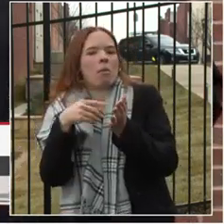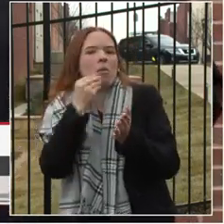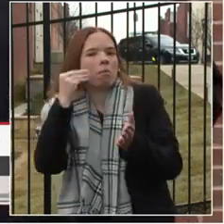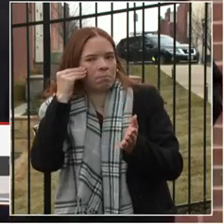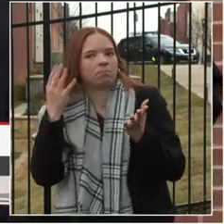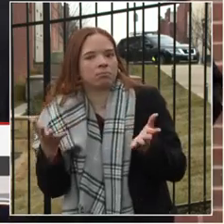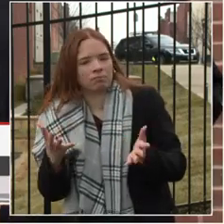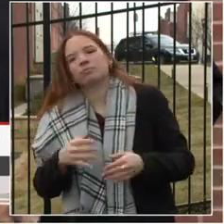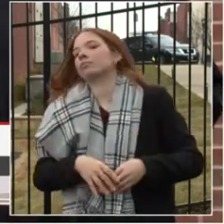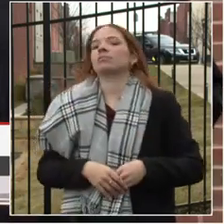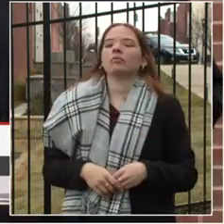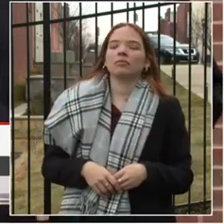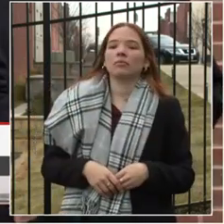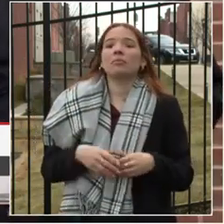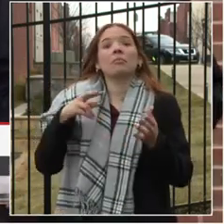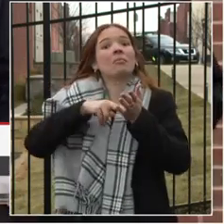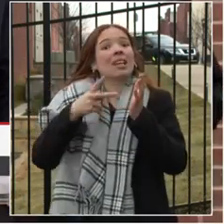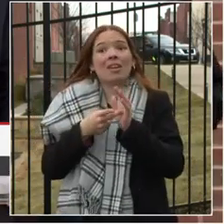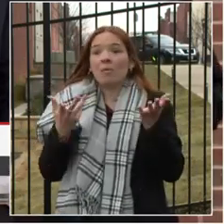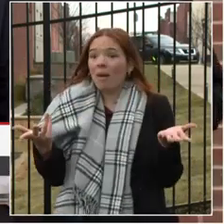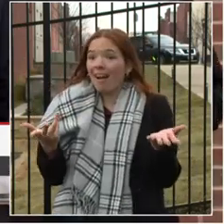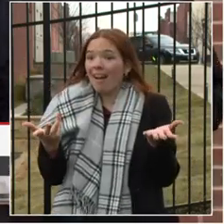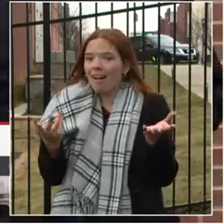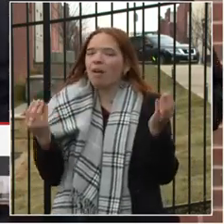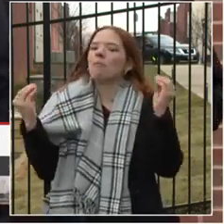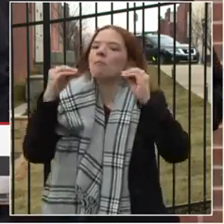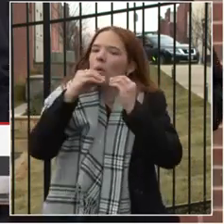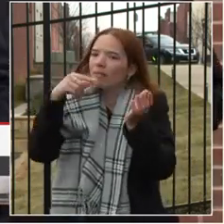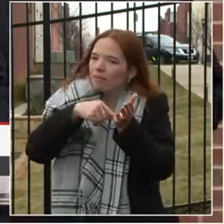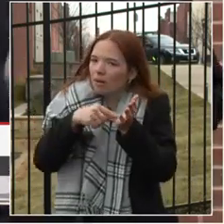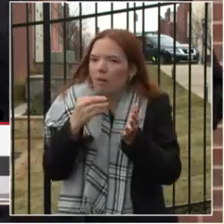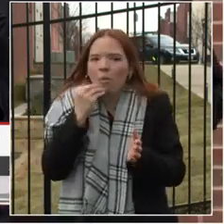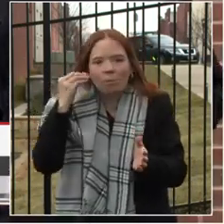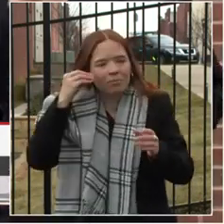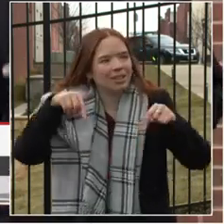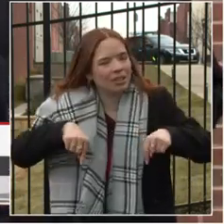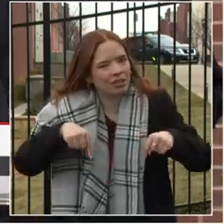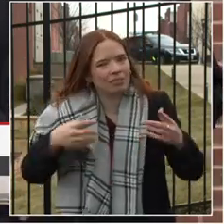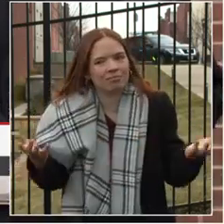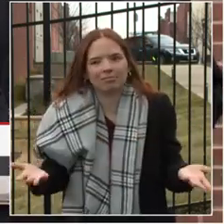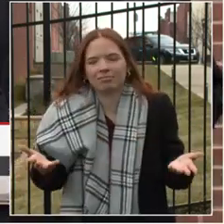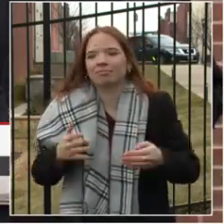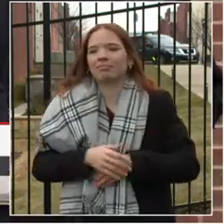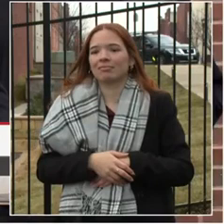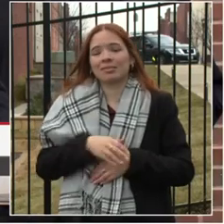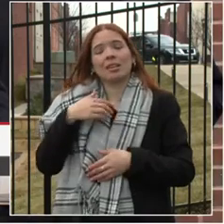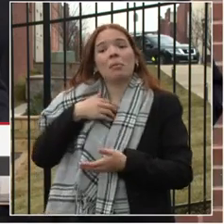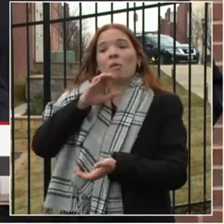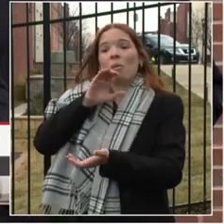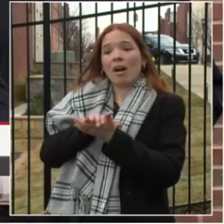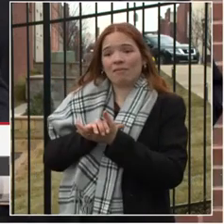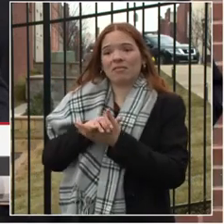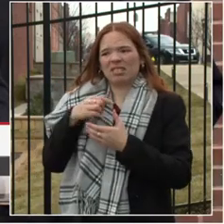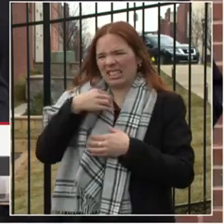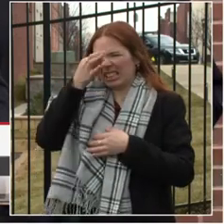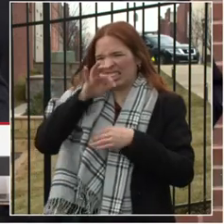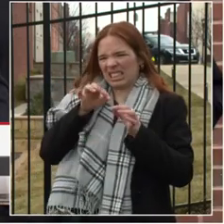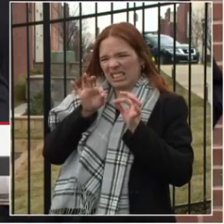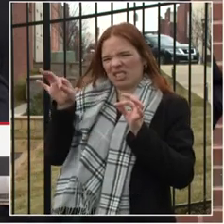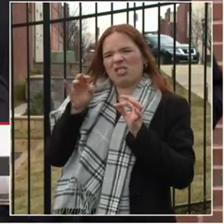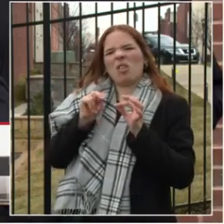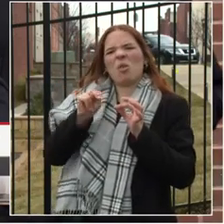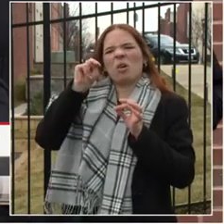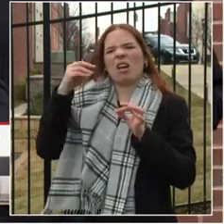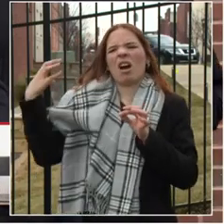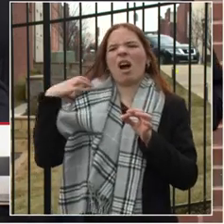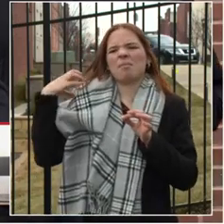goals for affordable housing here in the District of Columbia. And my wife and I live on North Capitol Street with our 2 daughters, and